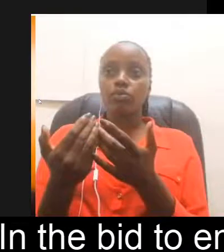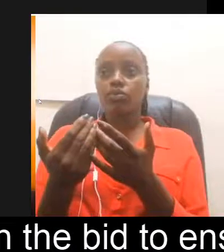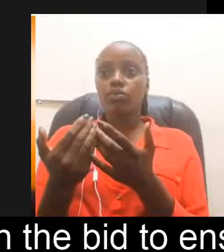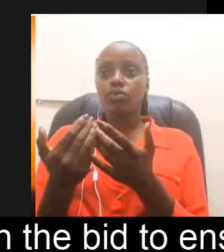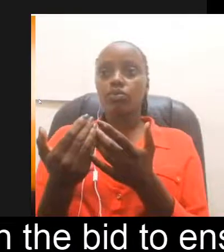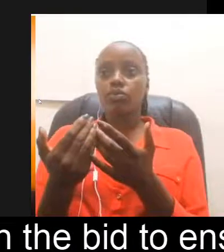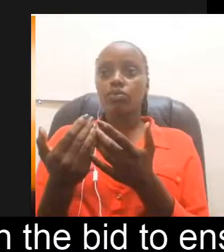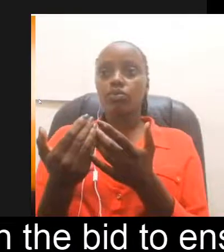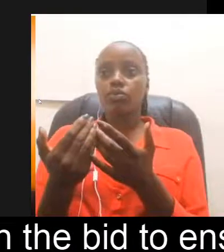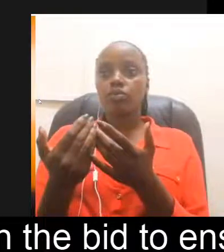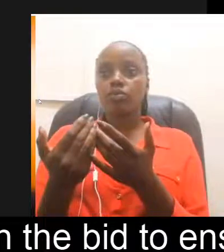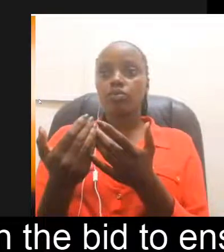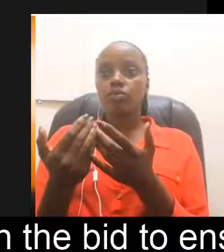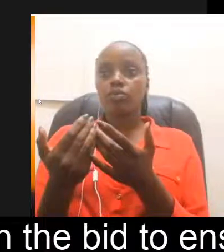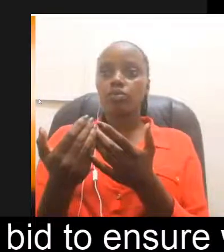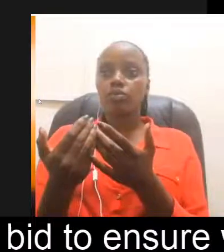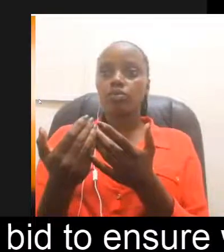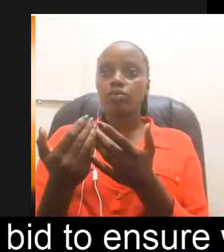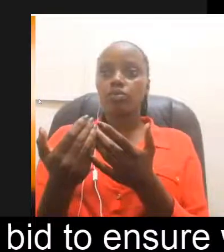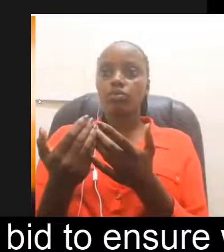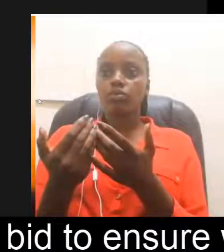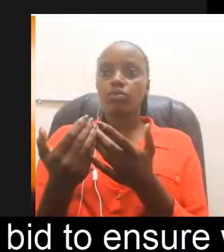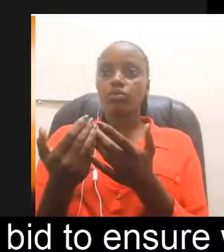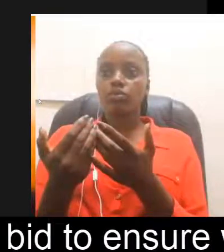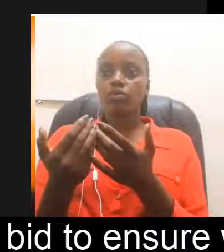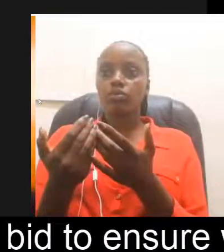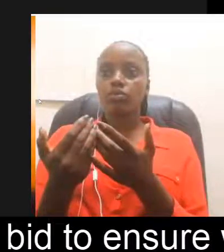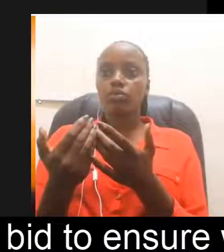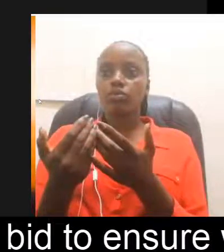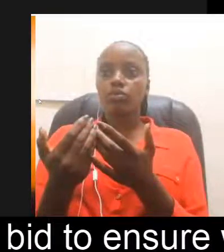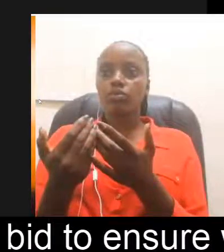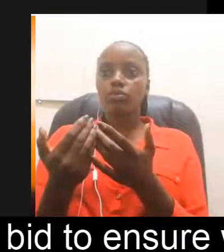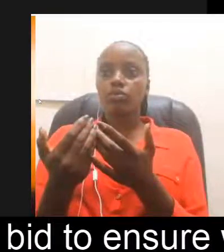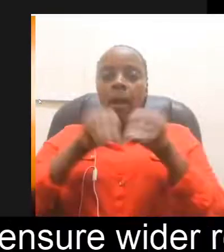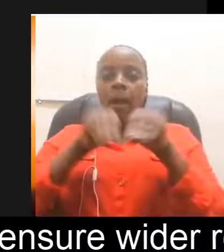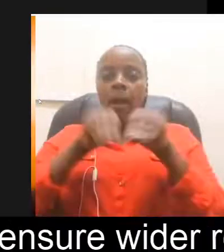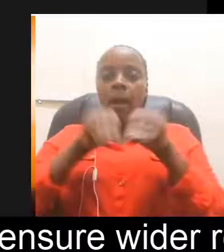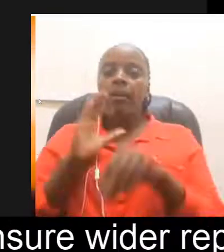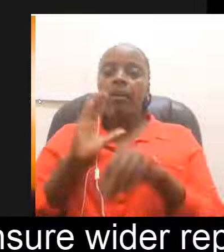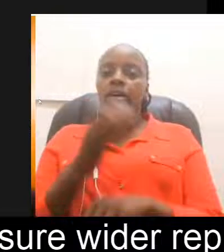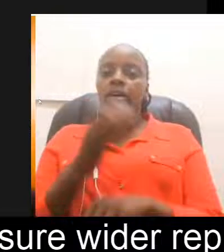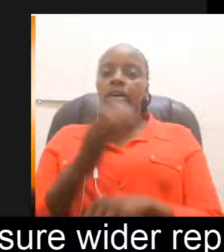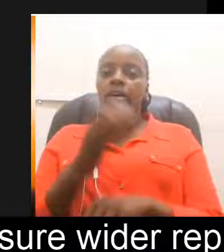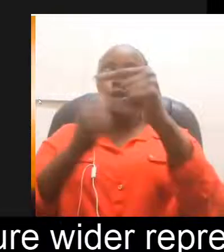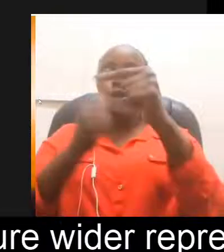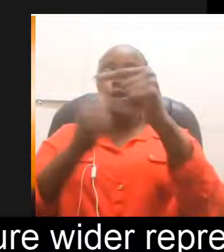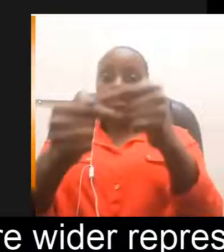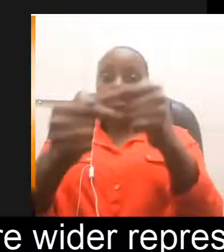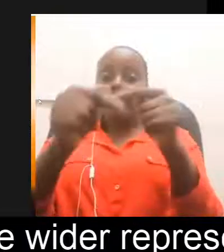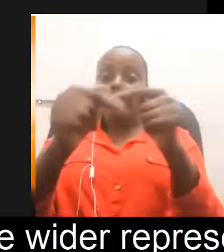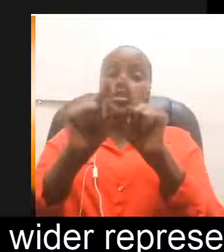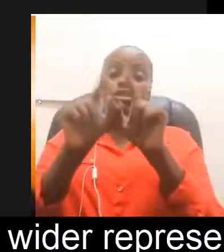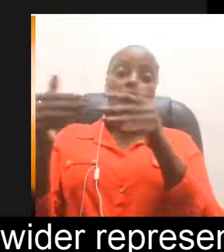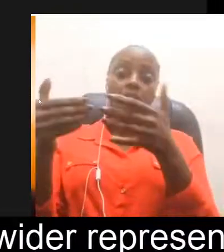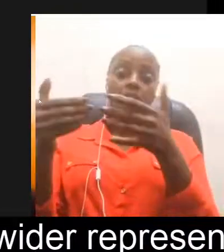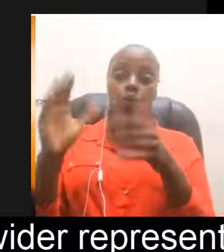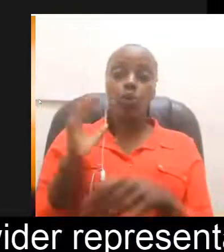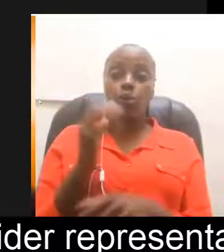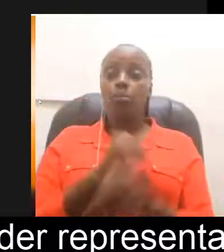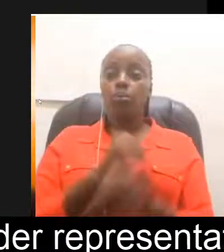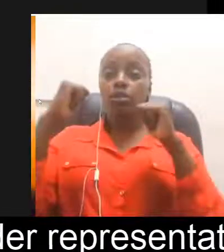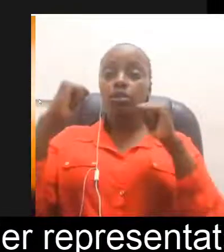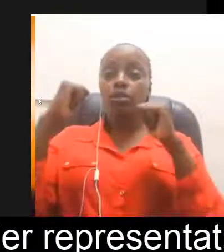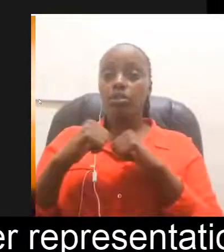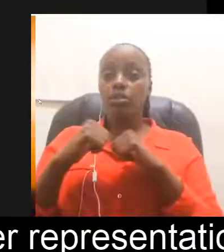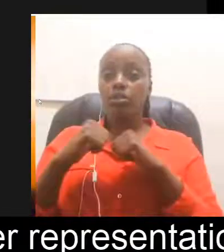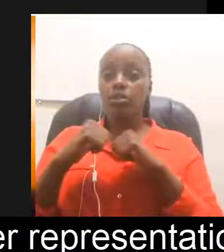EACRN has also been a part of the drafting of the committee procedures on how the committee